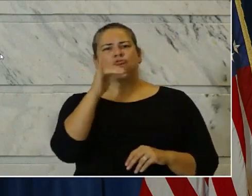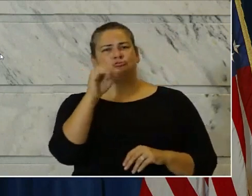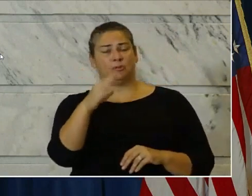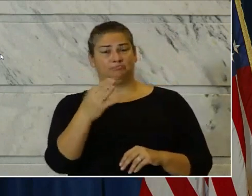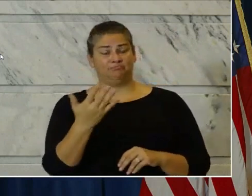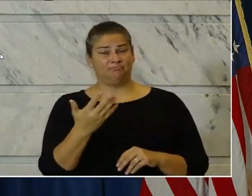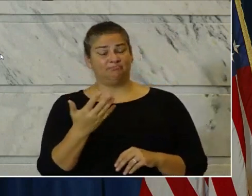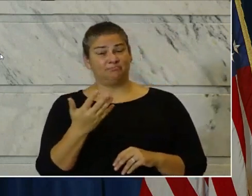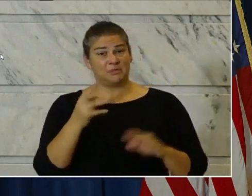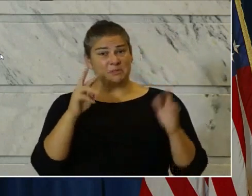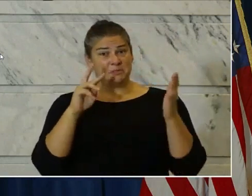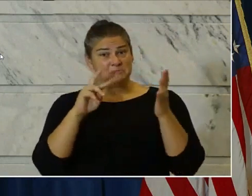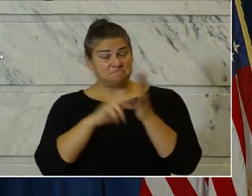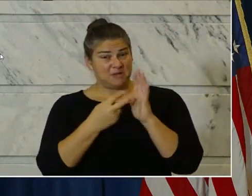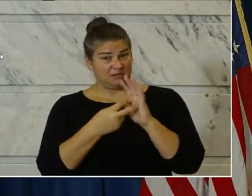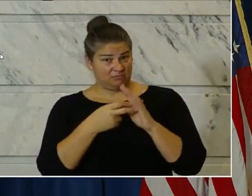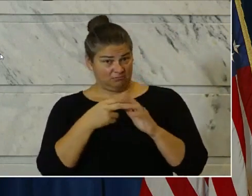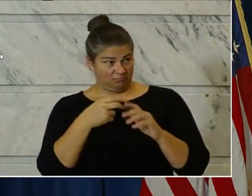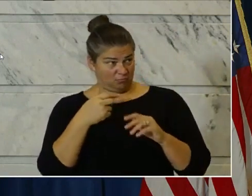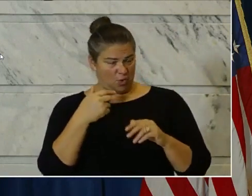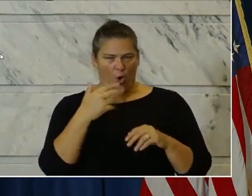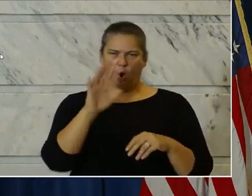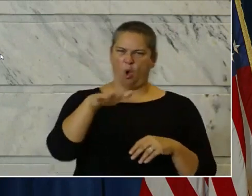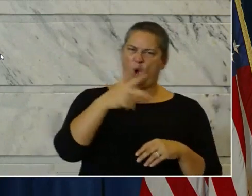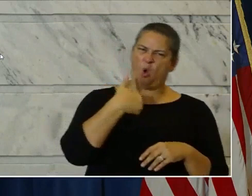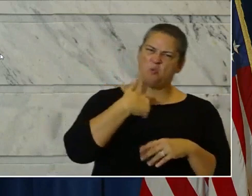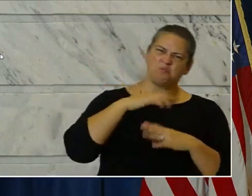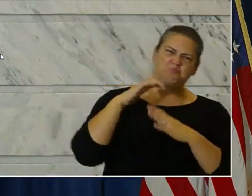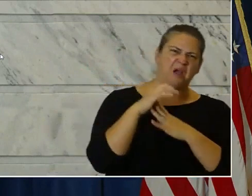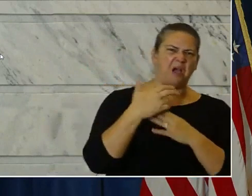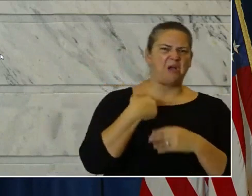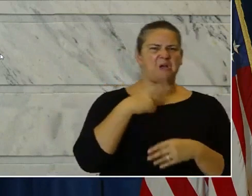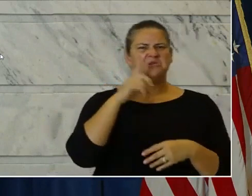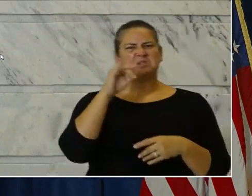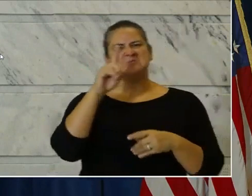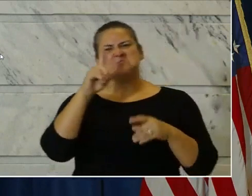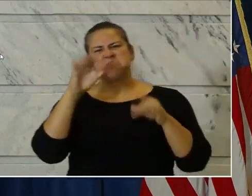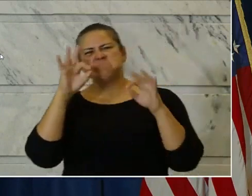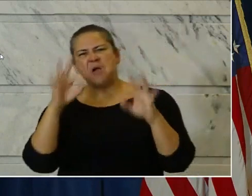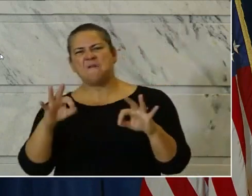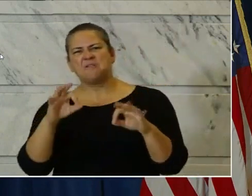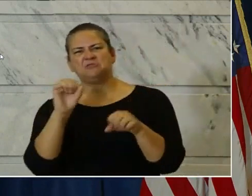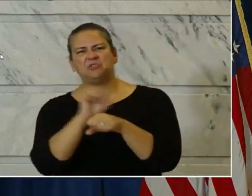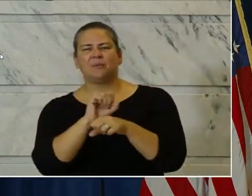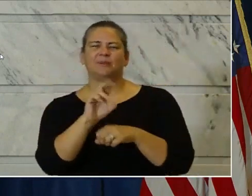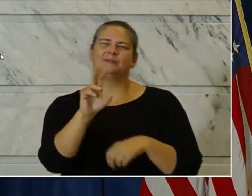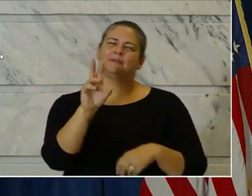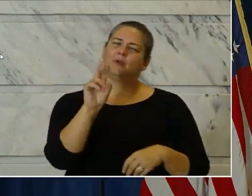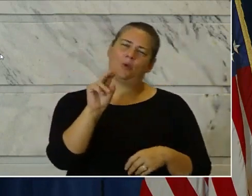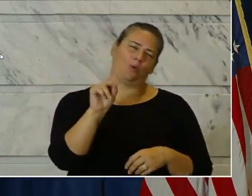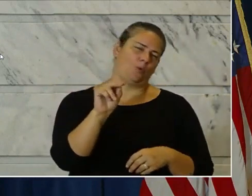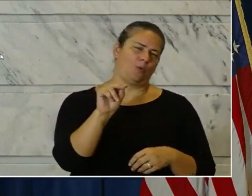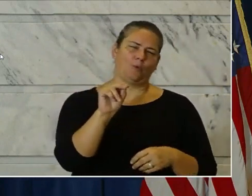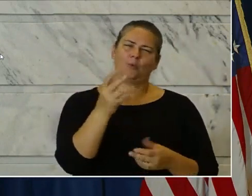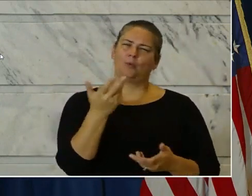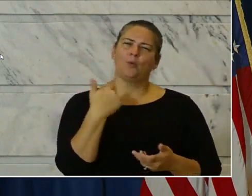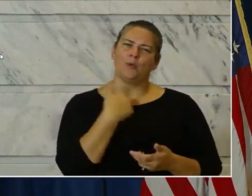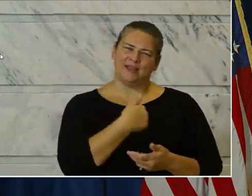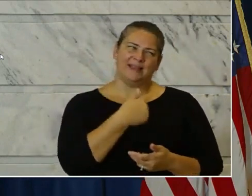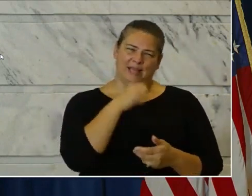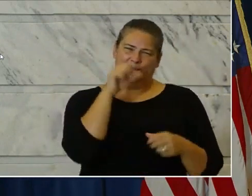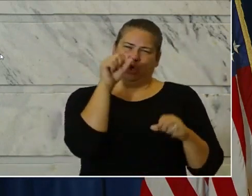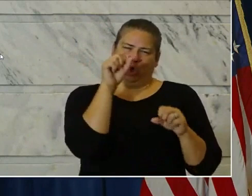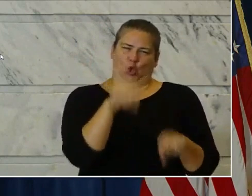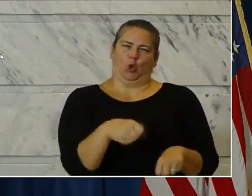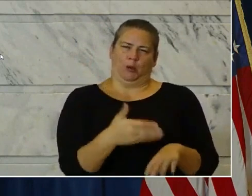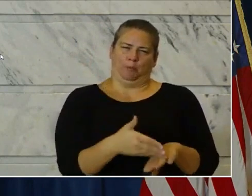in others that we couldn't have done better and that we can't do better in the future? It doesn't, and we should. These are the times where we have to